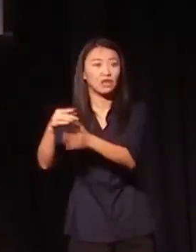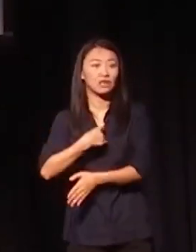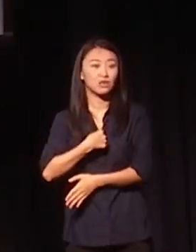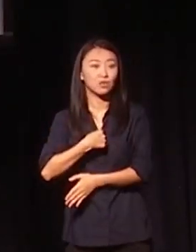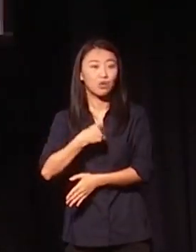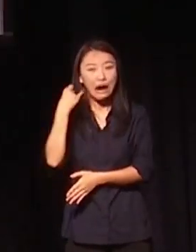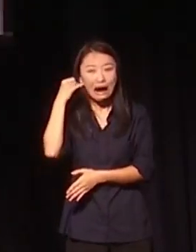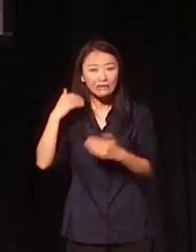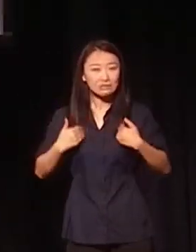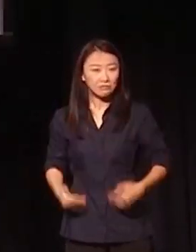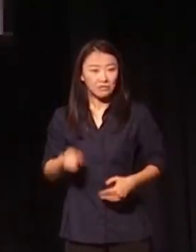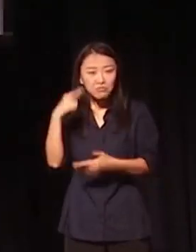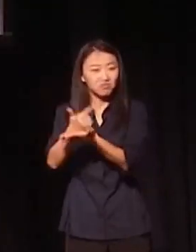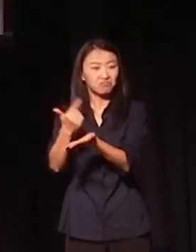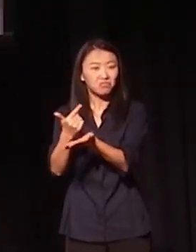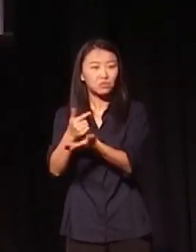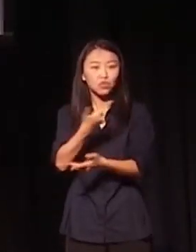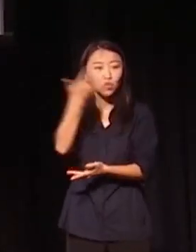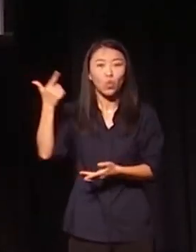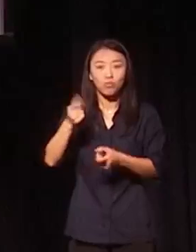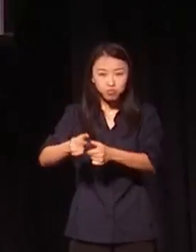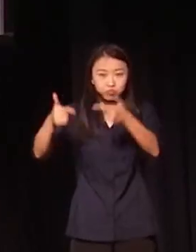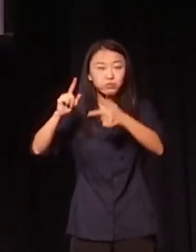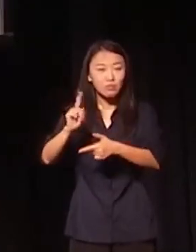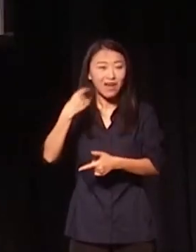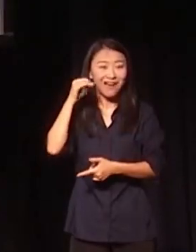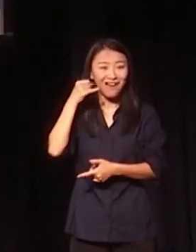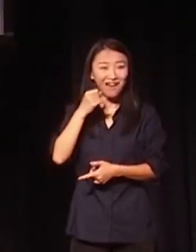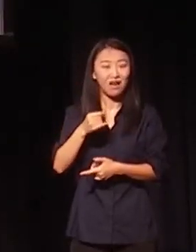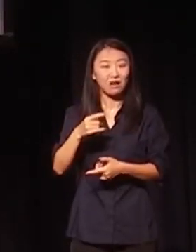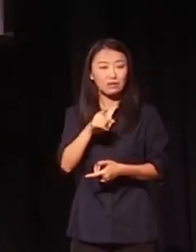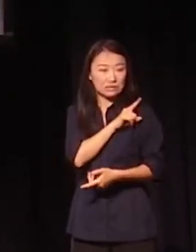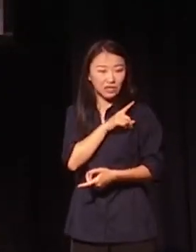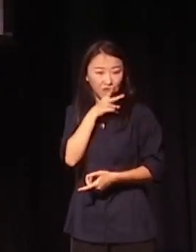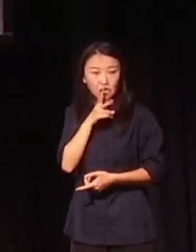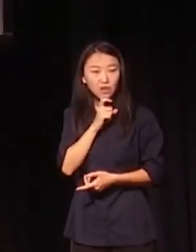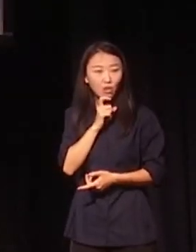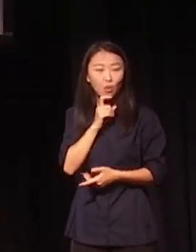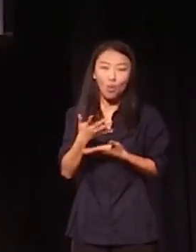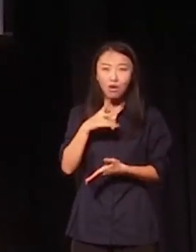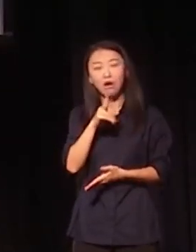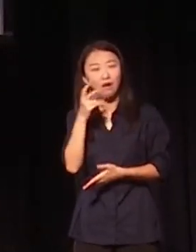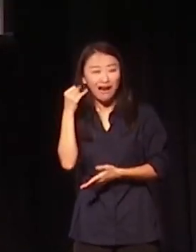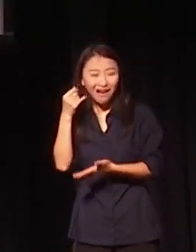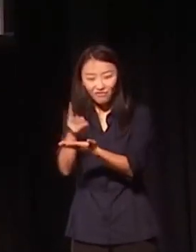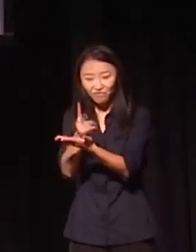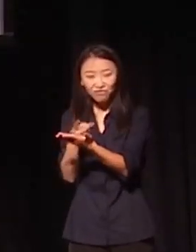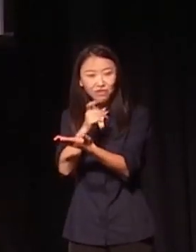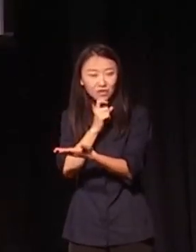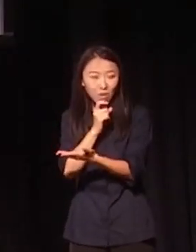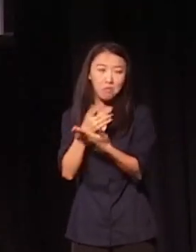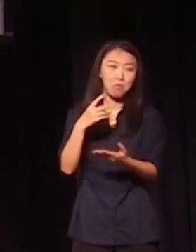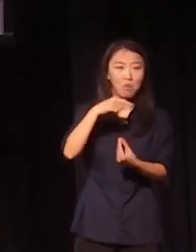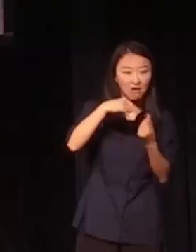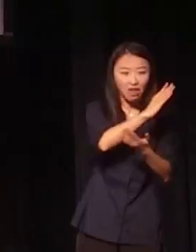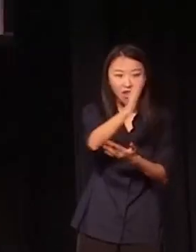We're seeing more and more deaf people become practitioners themselves as interpreters and translators, working in different